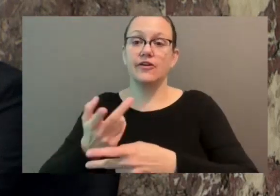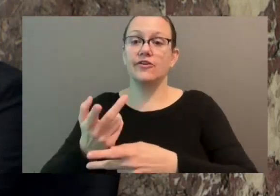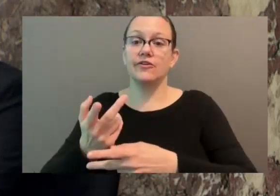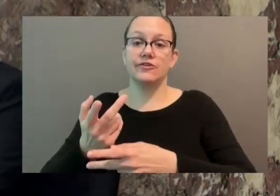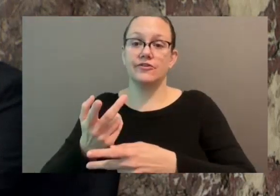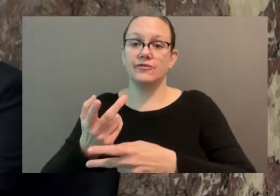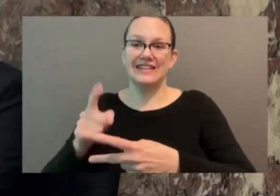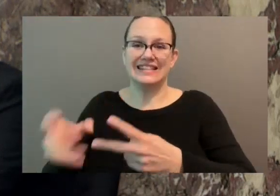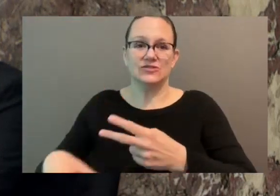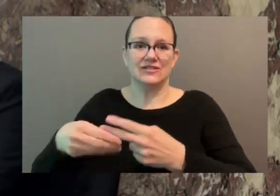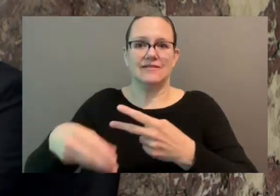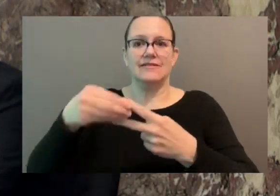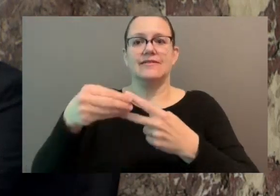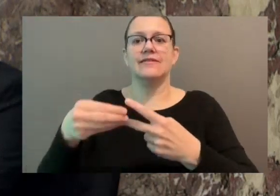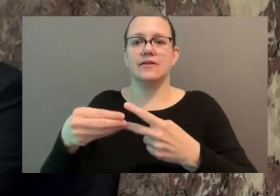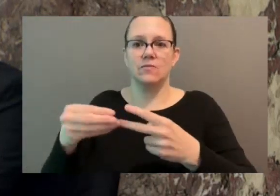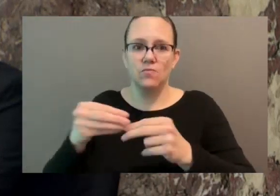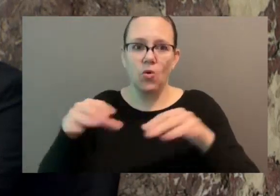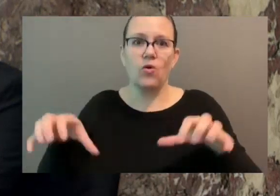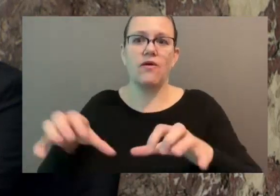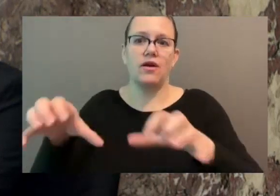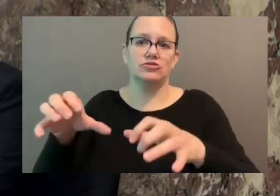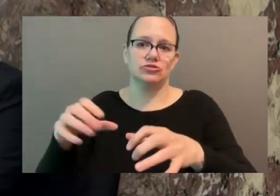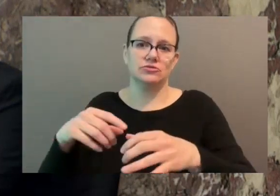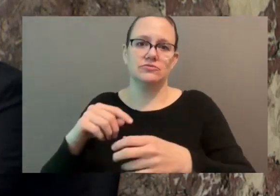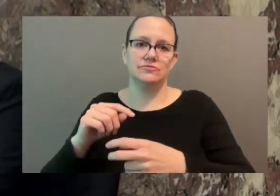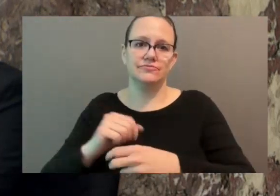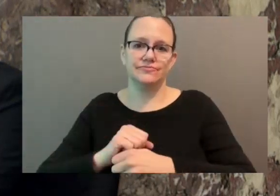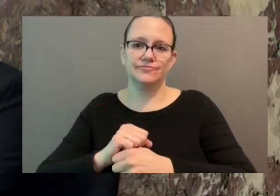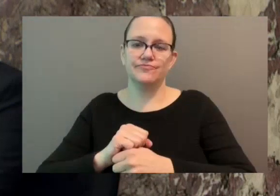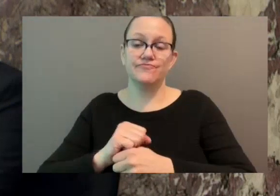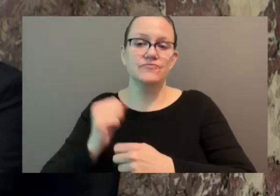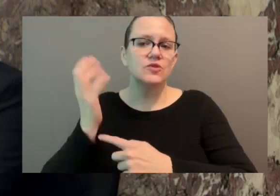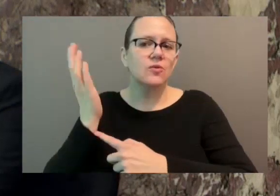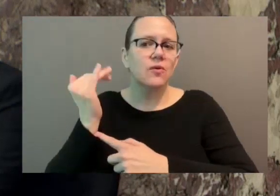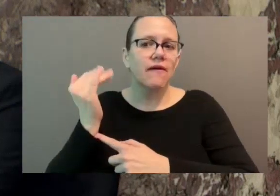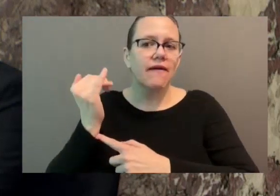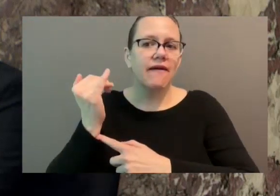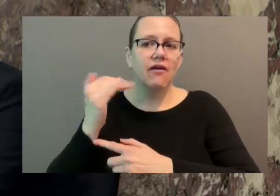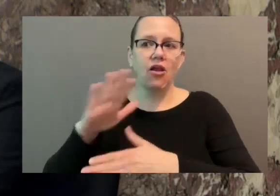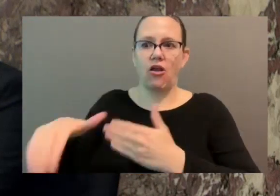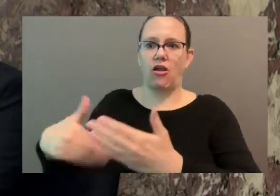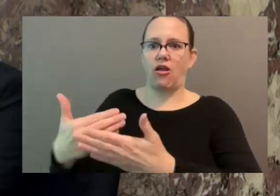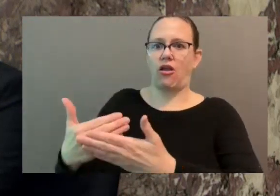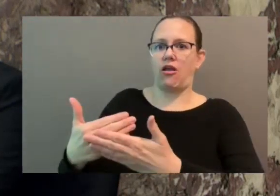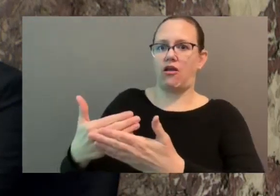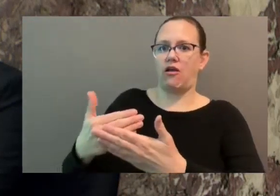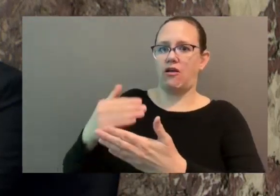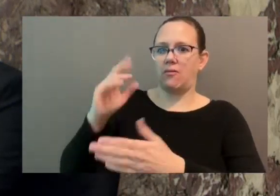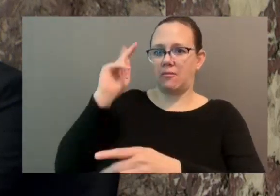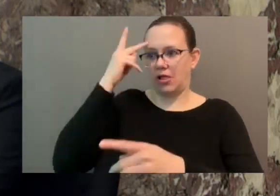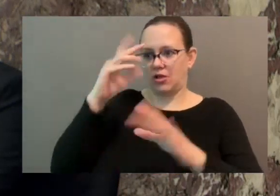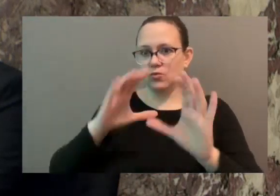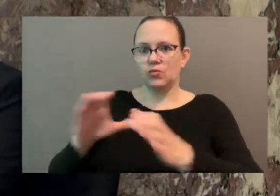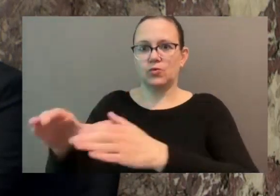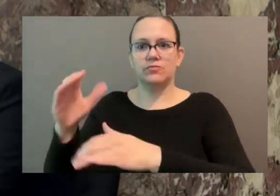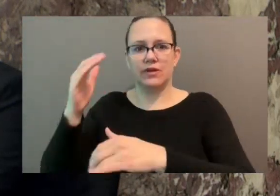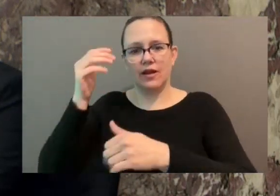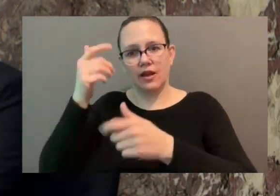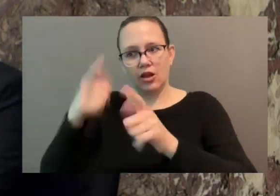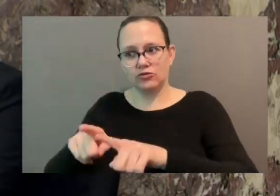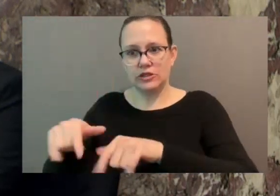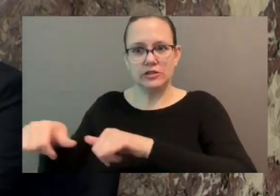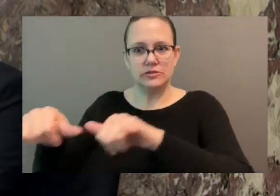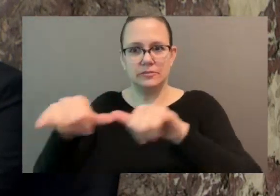was spurred by support from all parties in the legislature. All parties in the legislature for issues such as decriminalization,